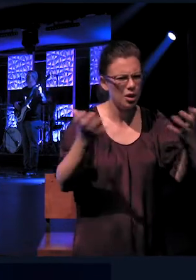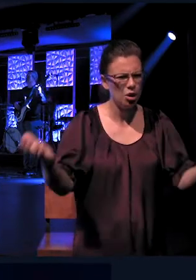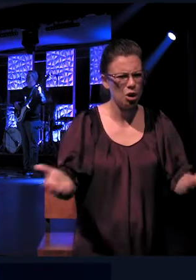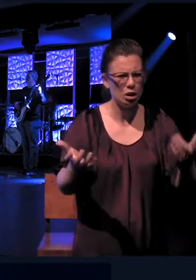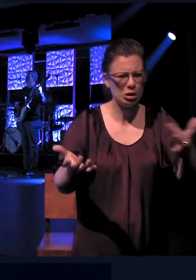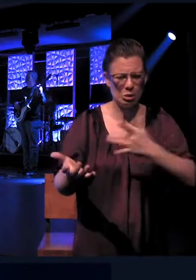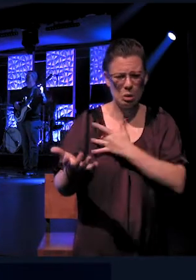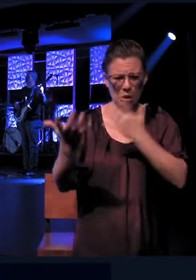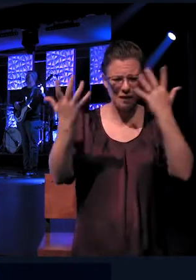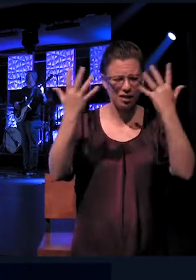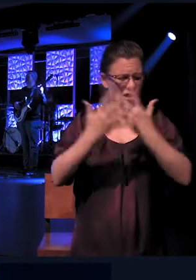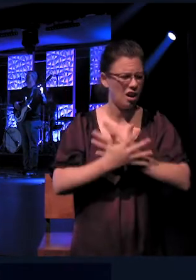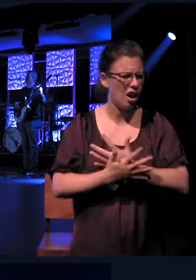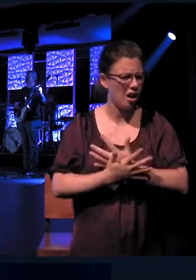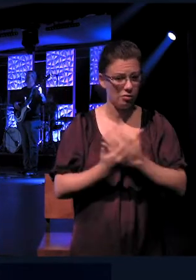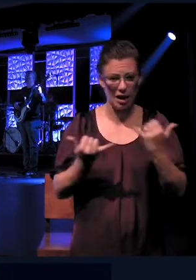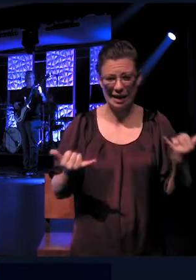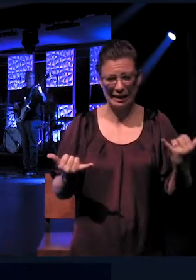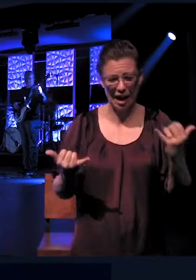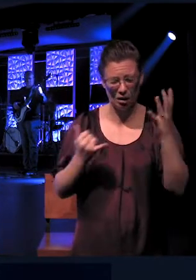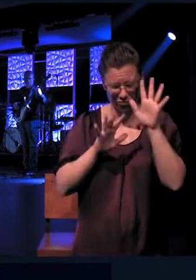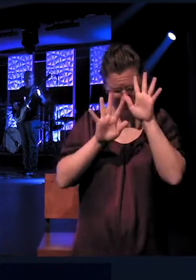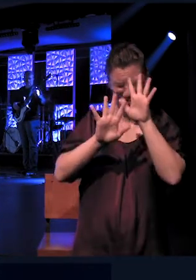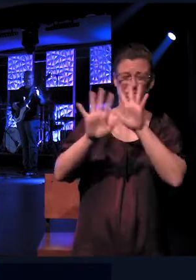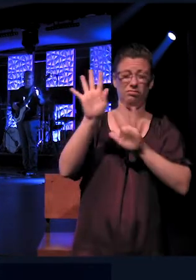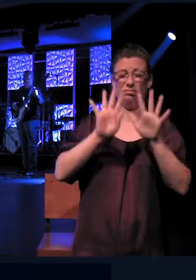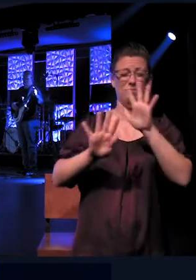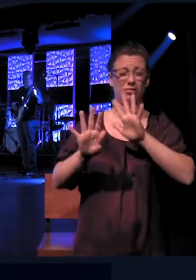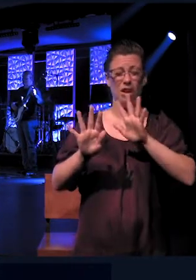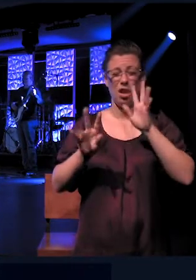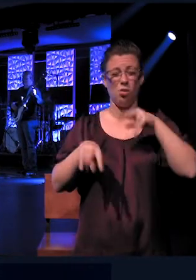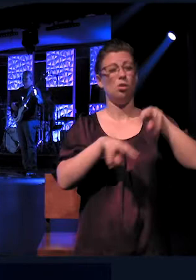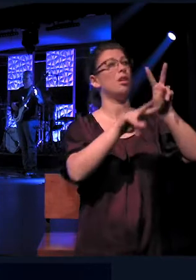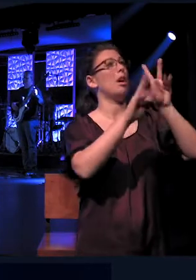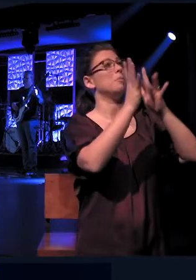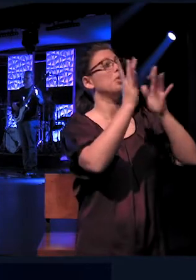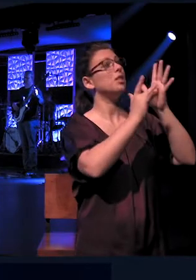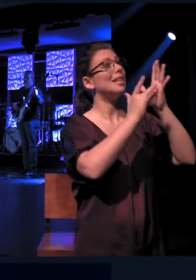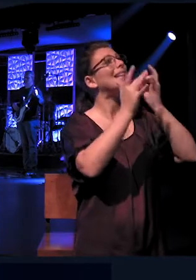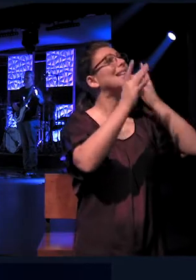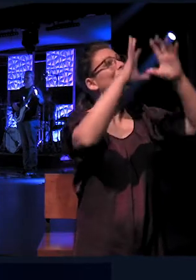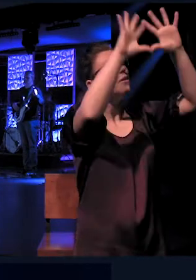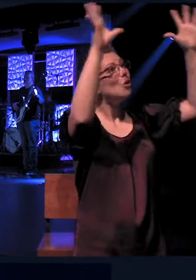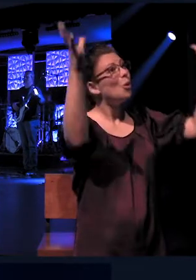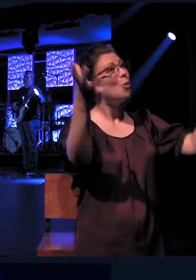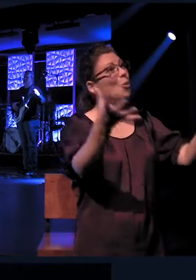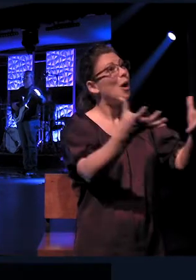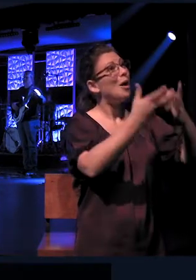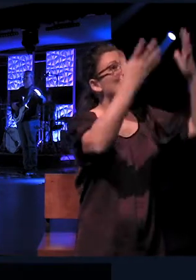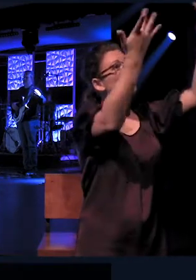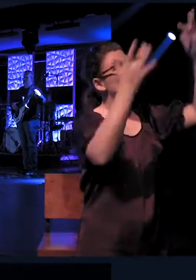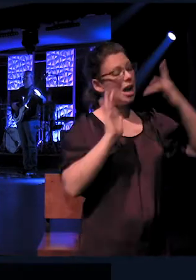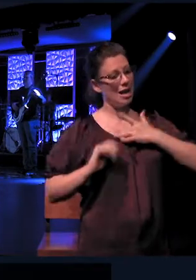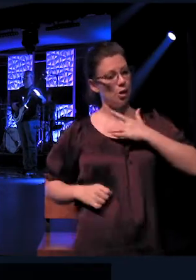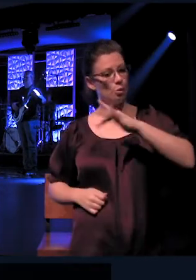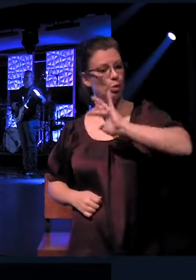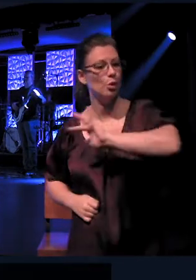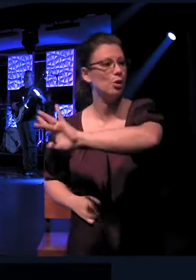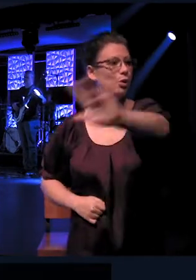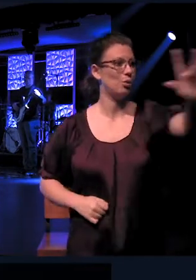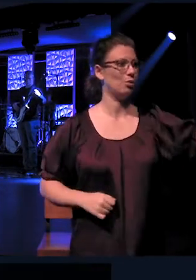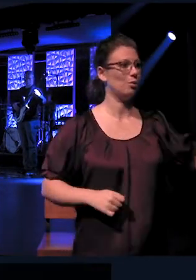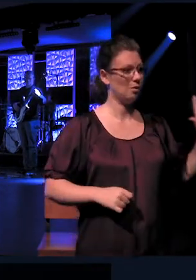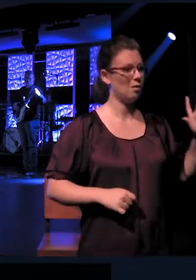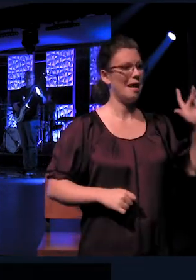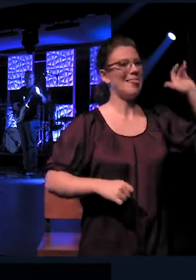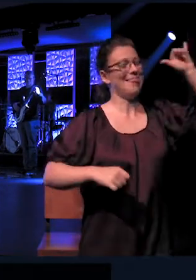right now, when you look up, Jesus, the light of the world, has got His light shining for you. And He'll show you the way. He'll show